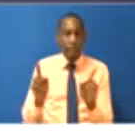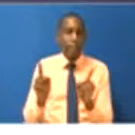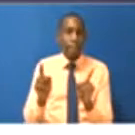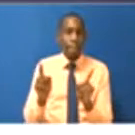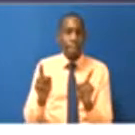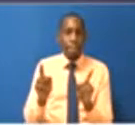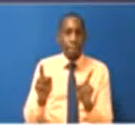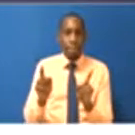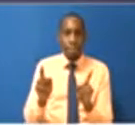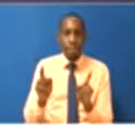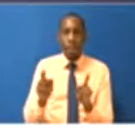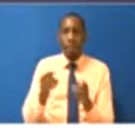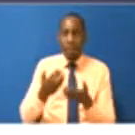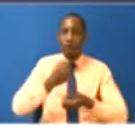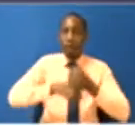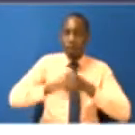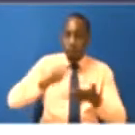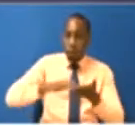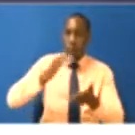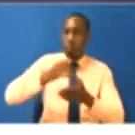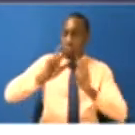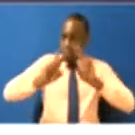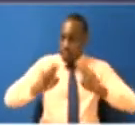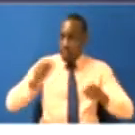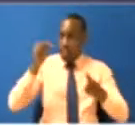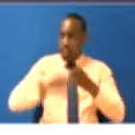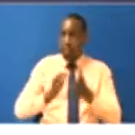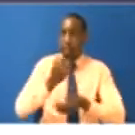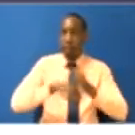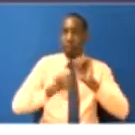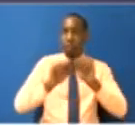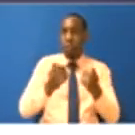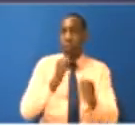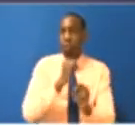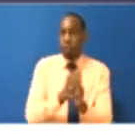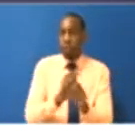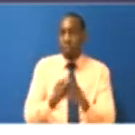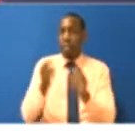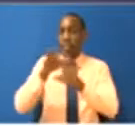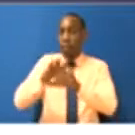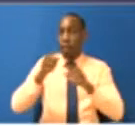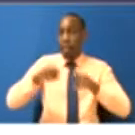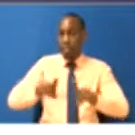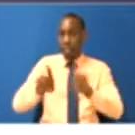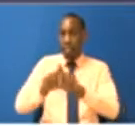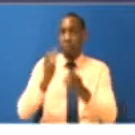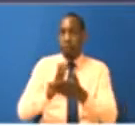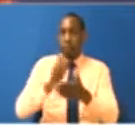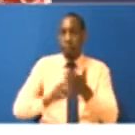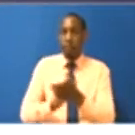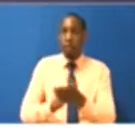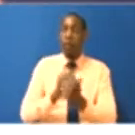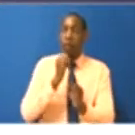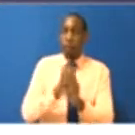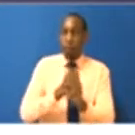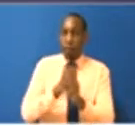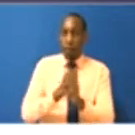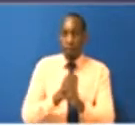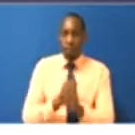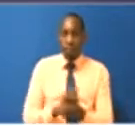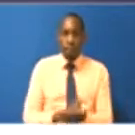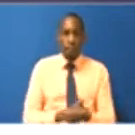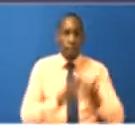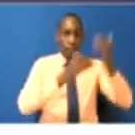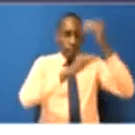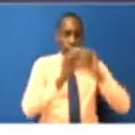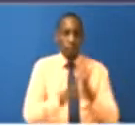just the be to go out there do a little more research about what needs to be done align themselves and make sure they get to do that okay and they get it and